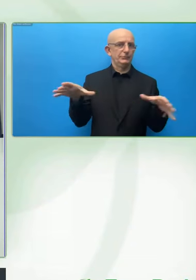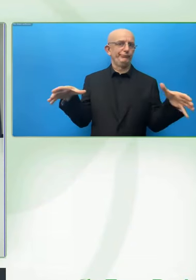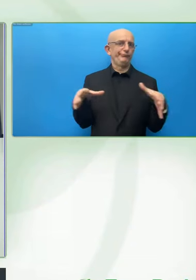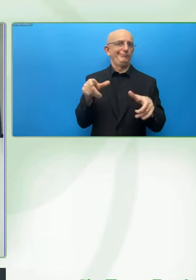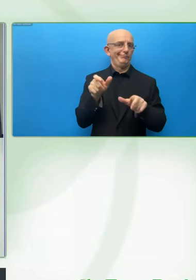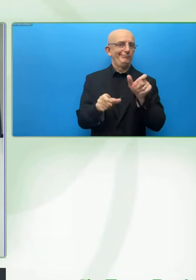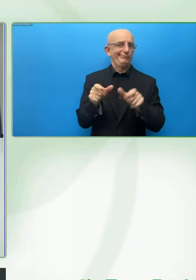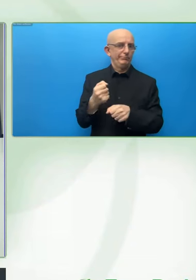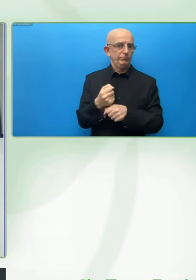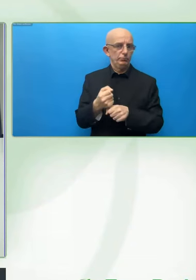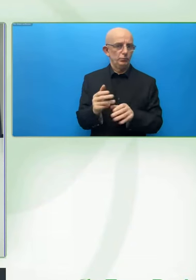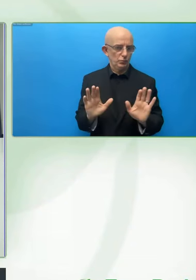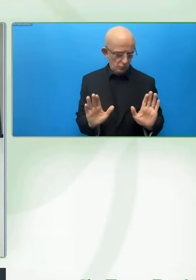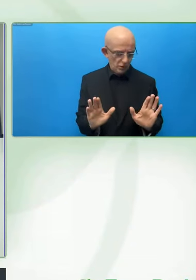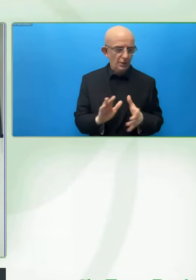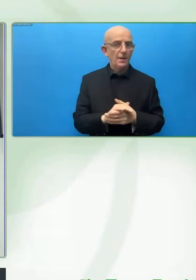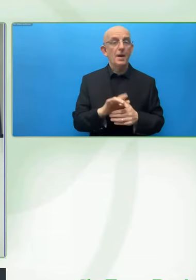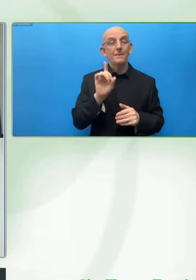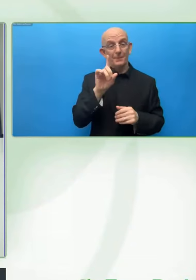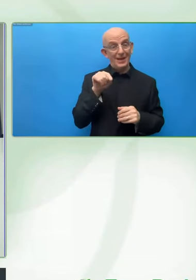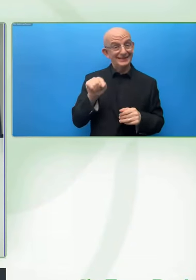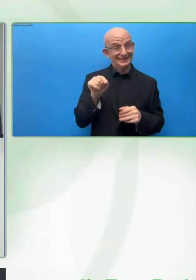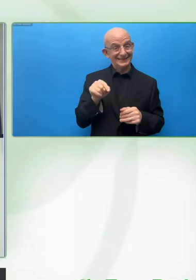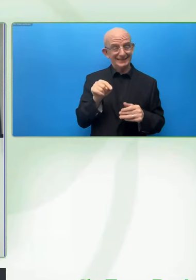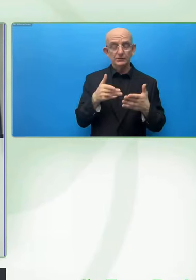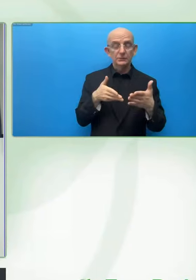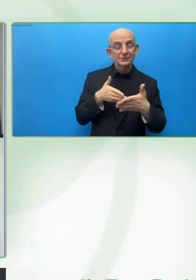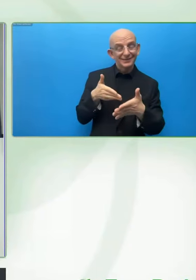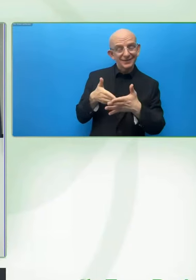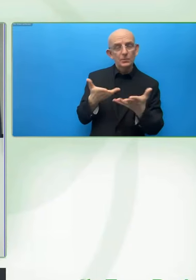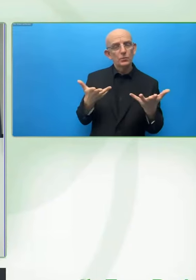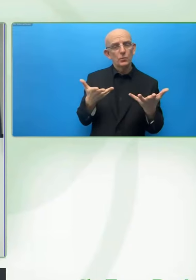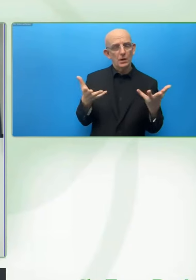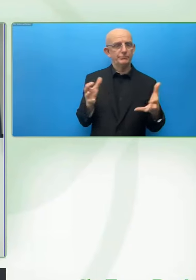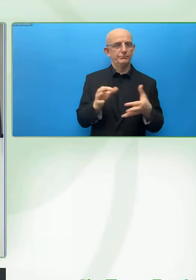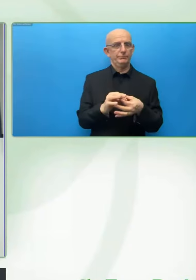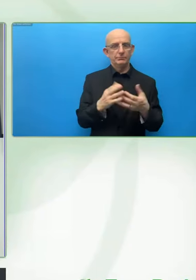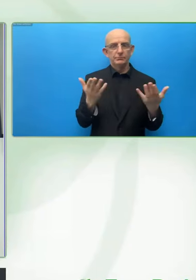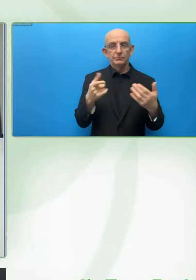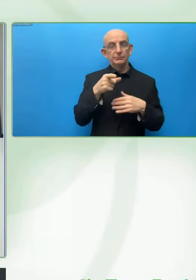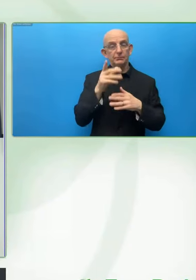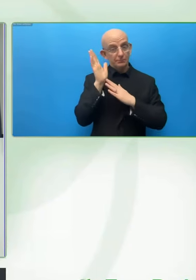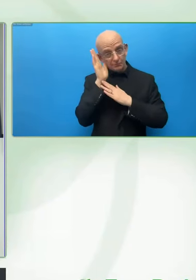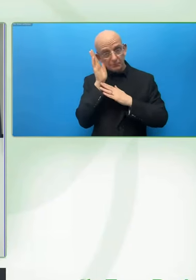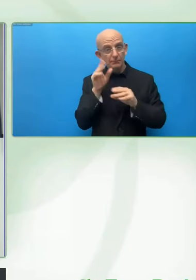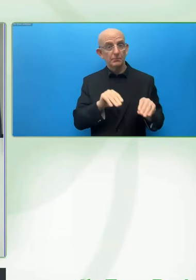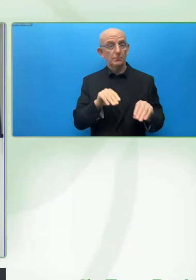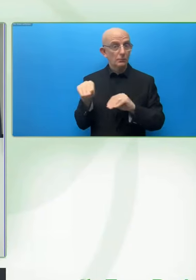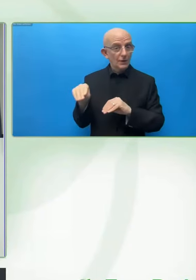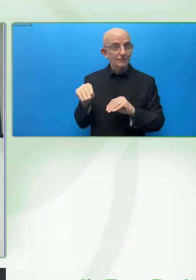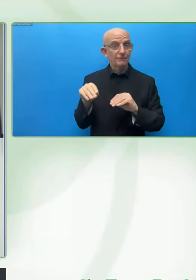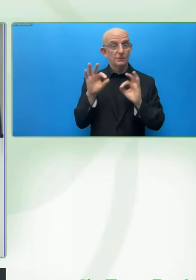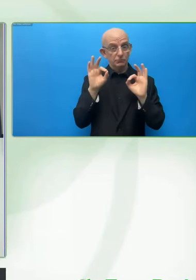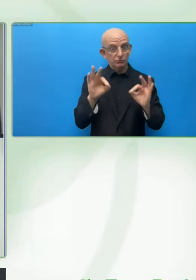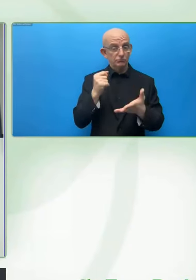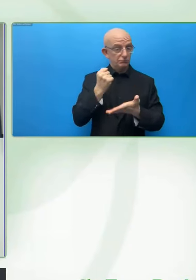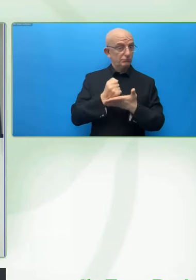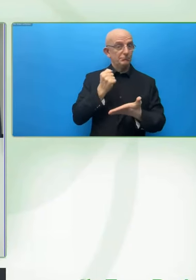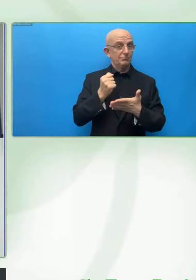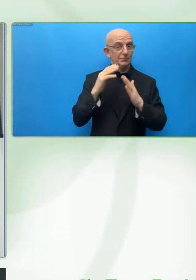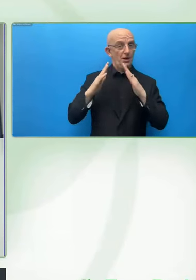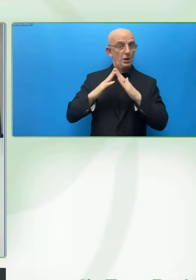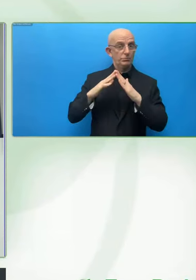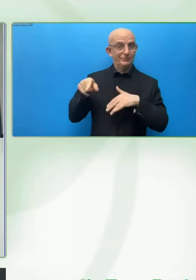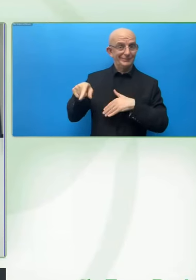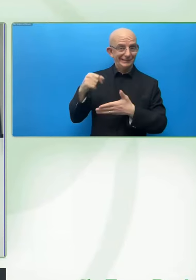aspects and or the request for additional or new verification of the disability, especially